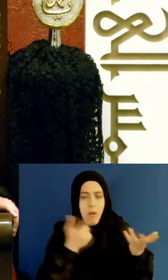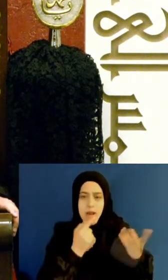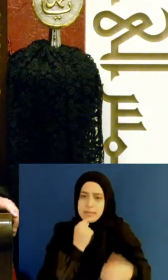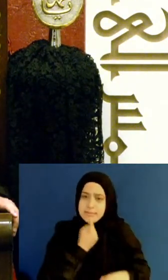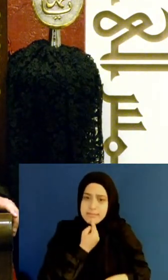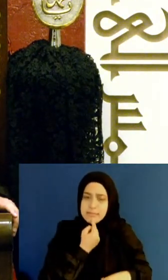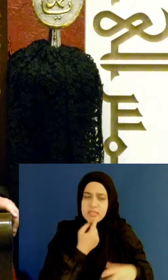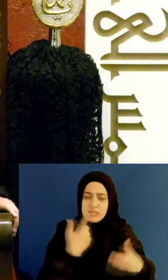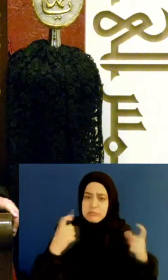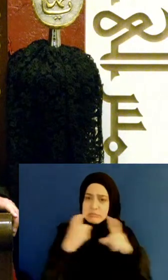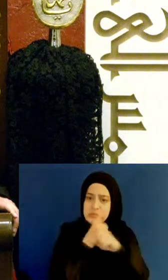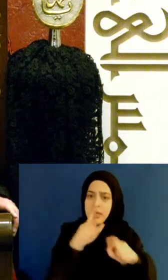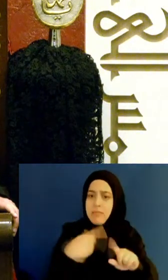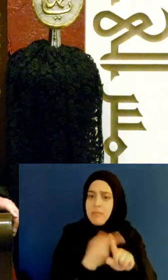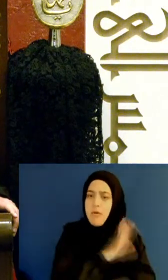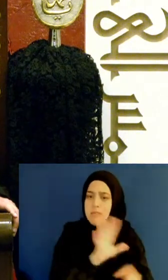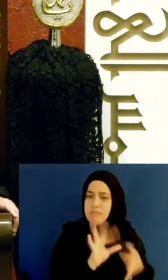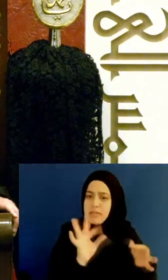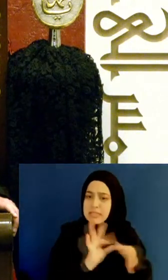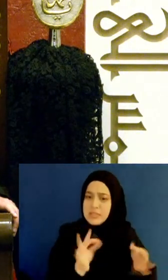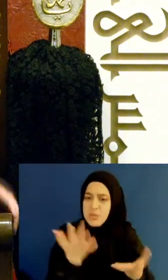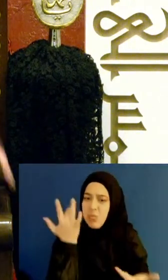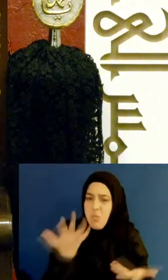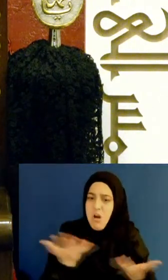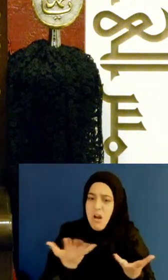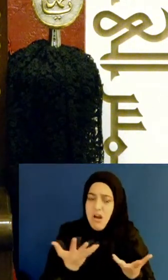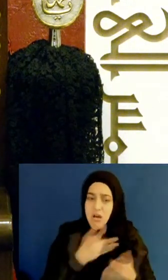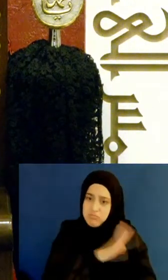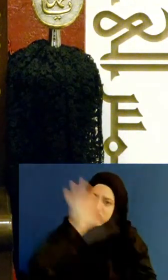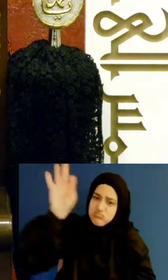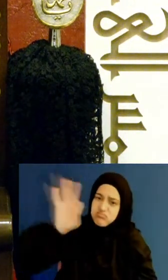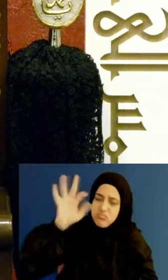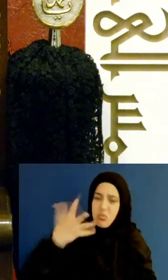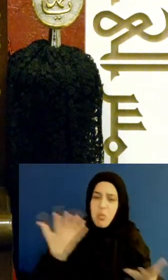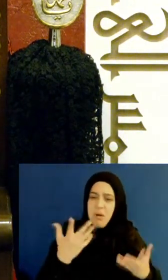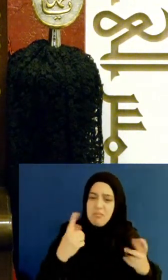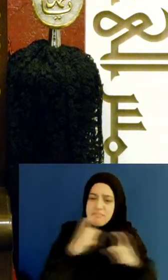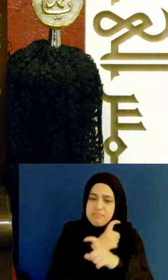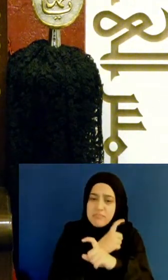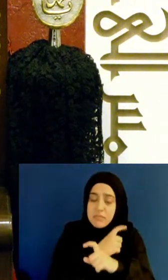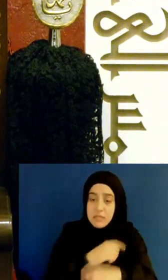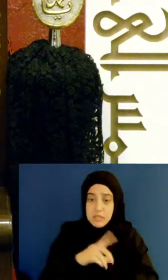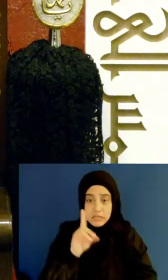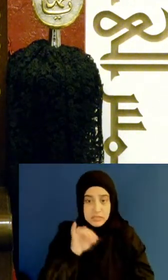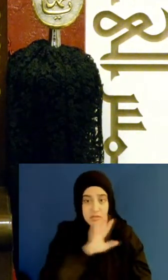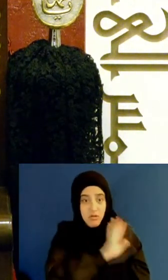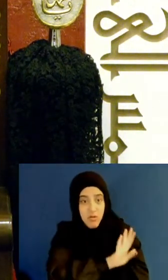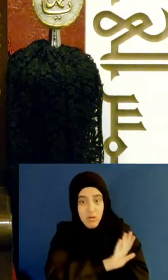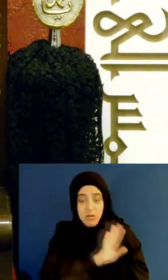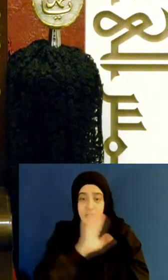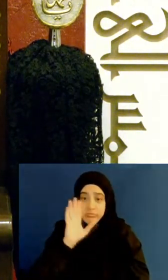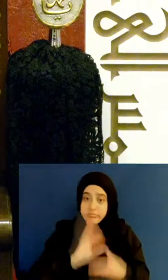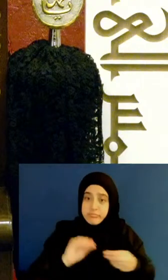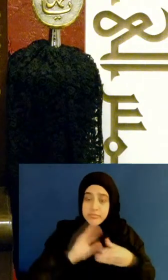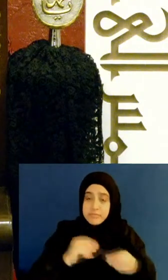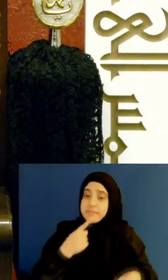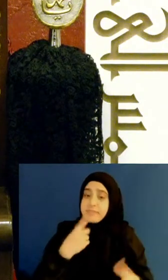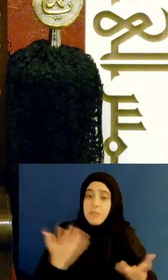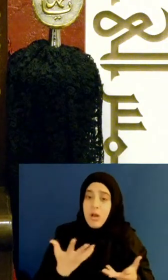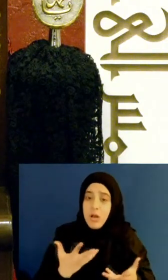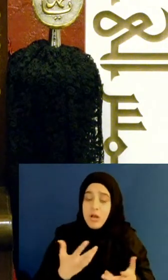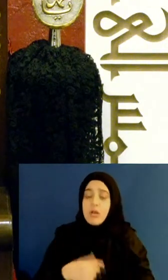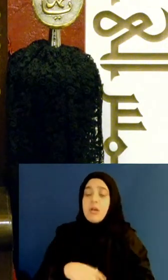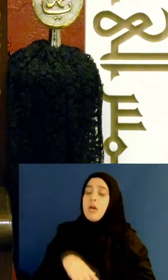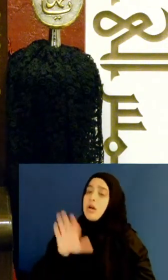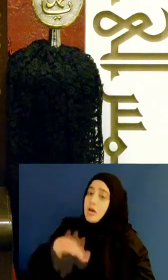of tawheed in that, Ya Bani Adam, believe in one Allah, this concept